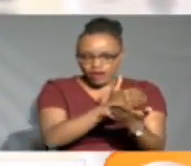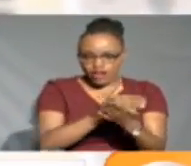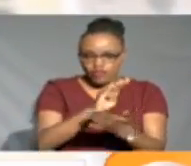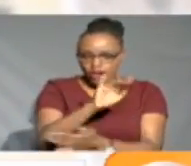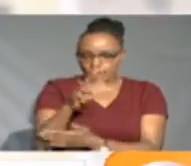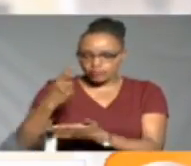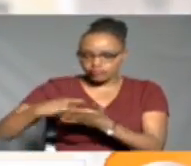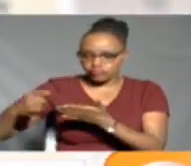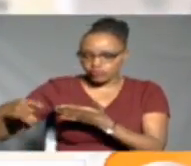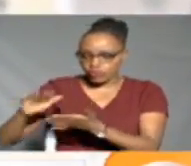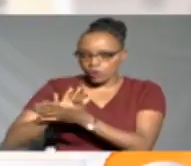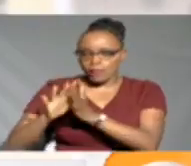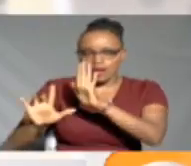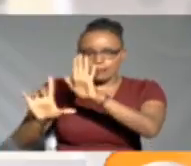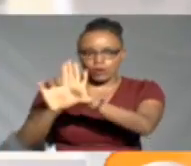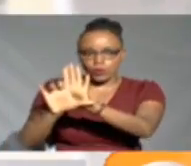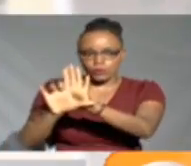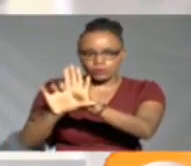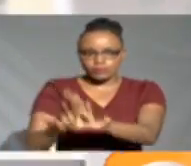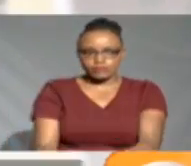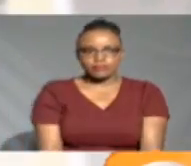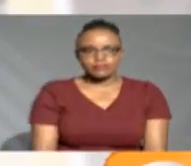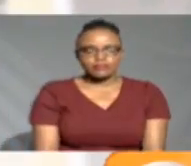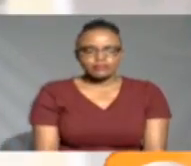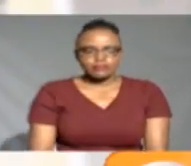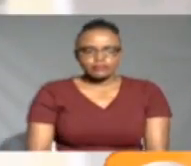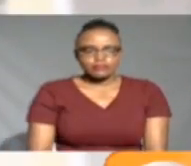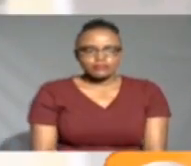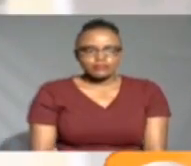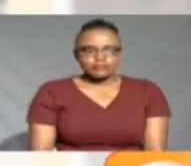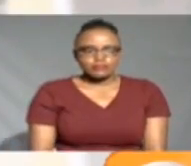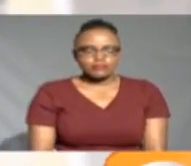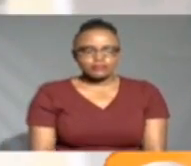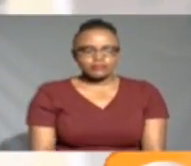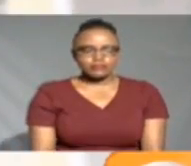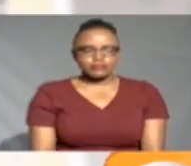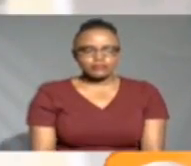signed into law. Francis Gachuri, Citizen TV.